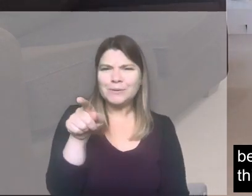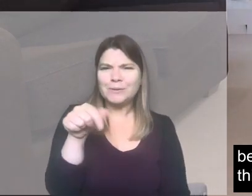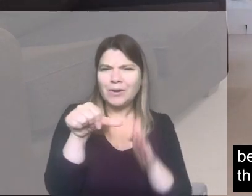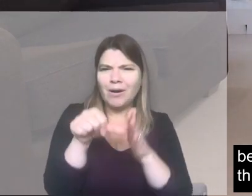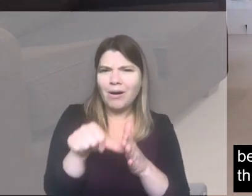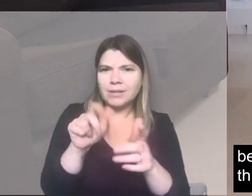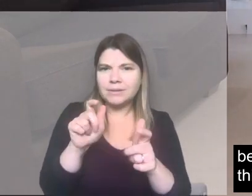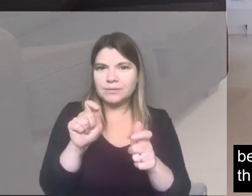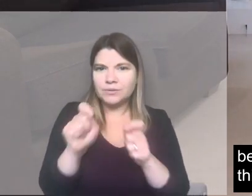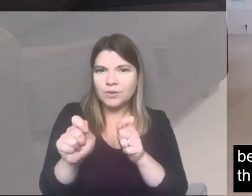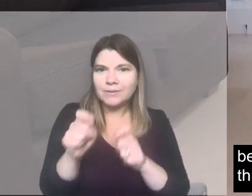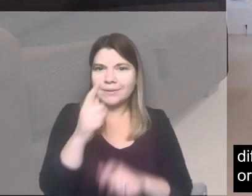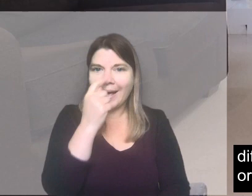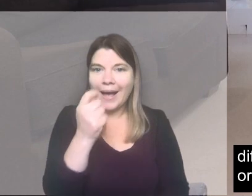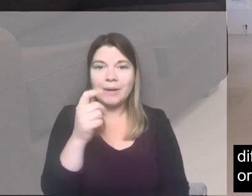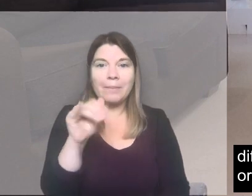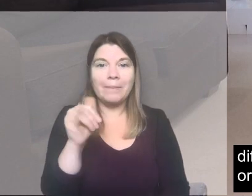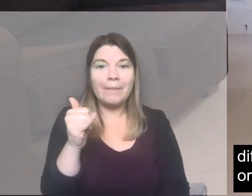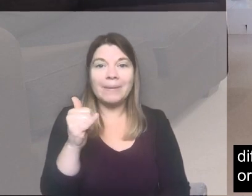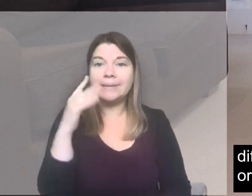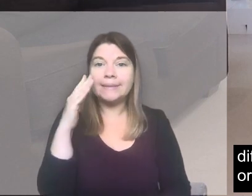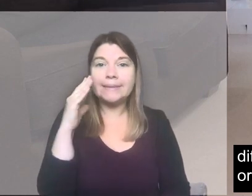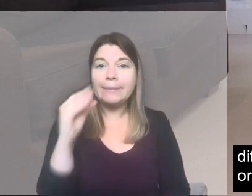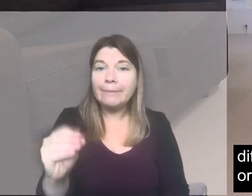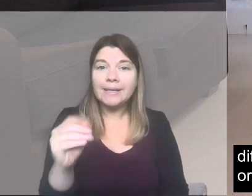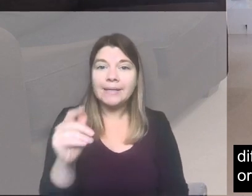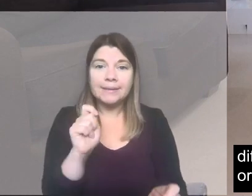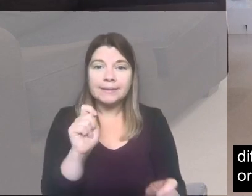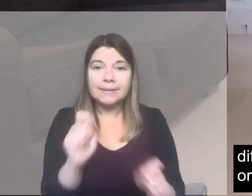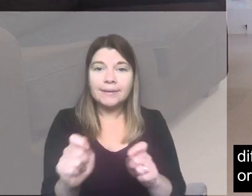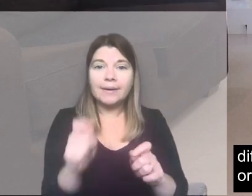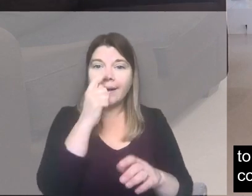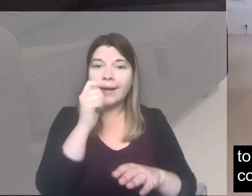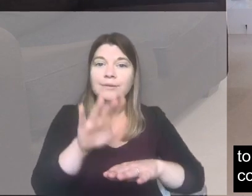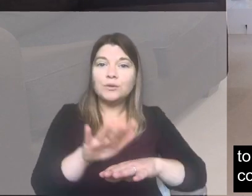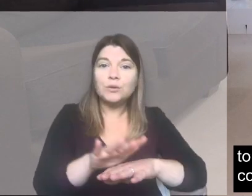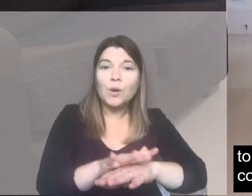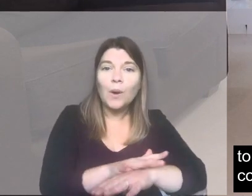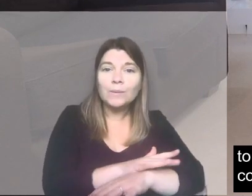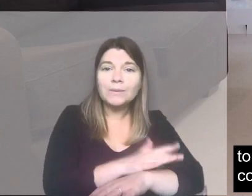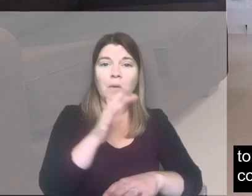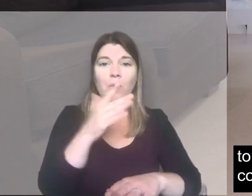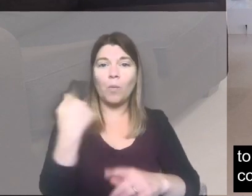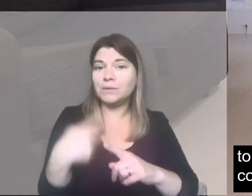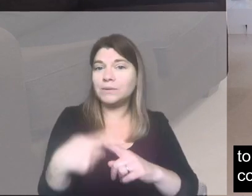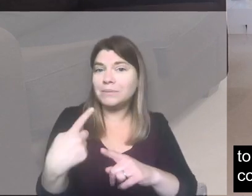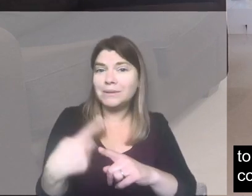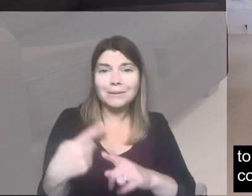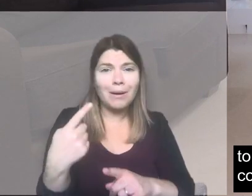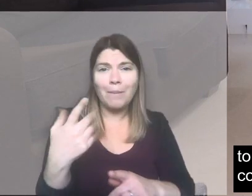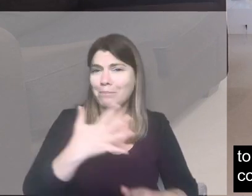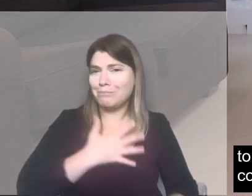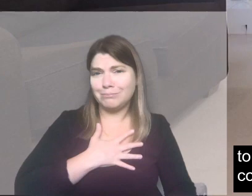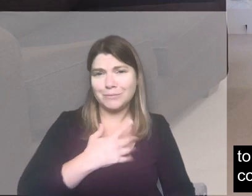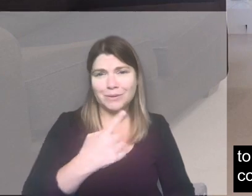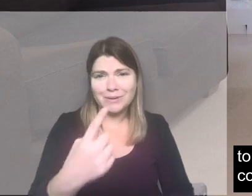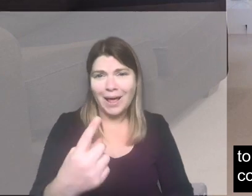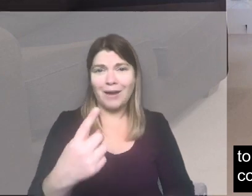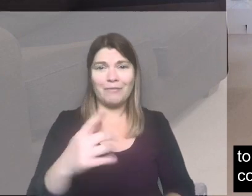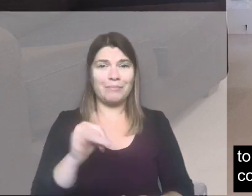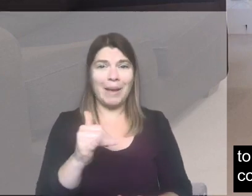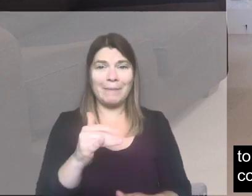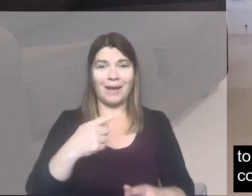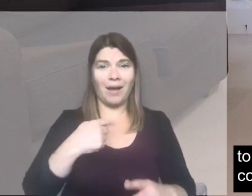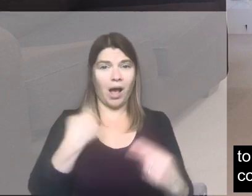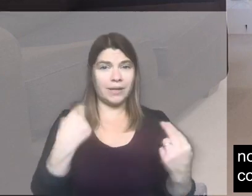things at a different speed or a different size or just in a different way altogether, to what I'm doing, then that's completely up to